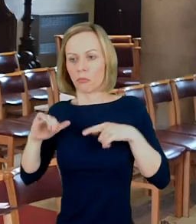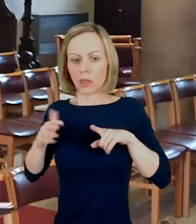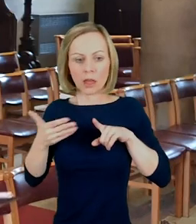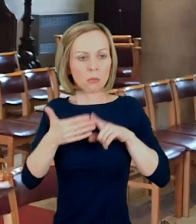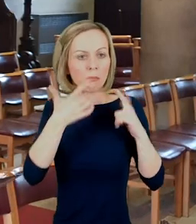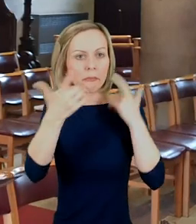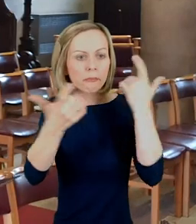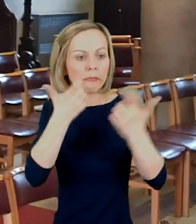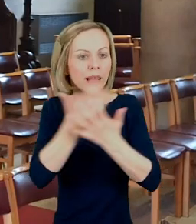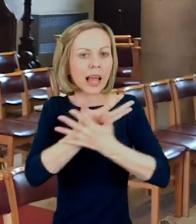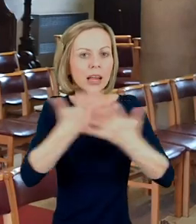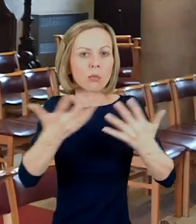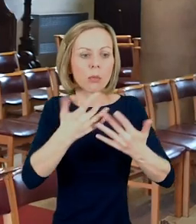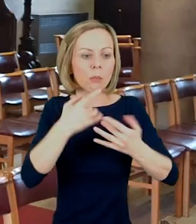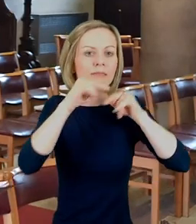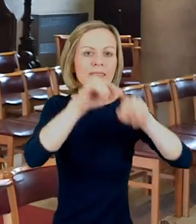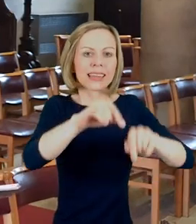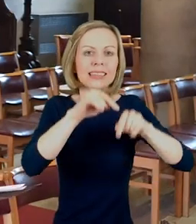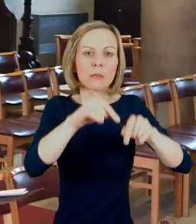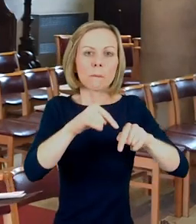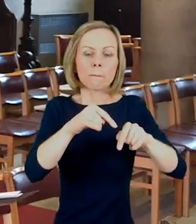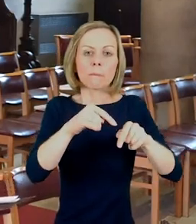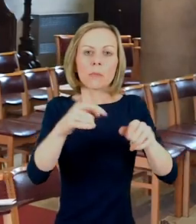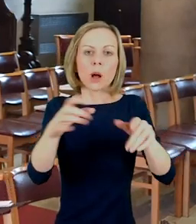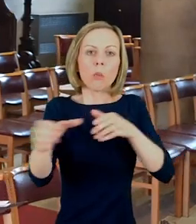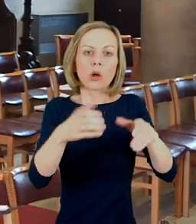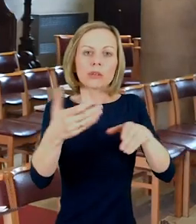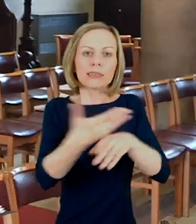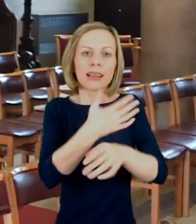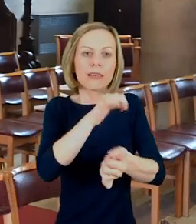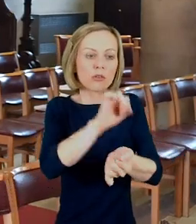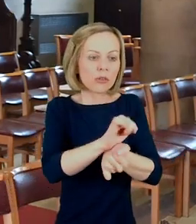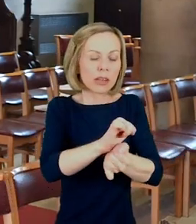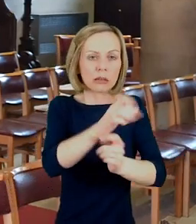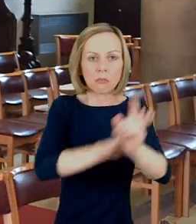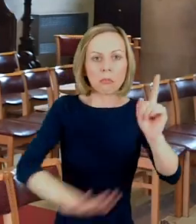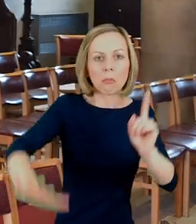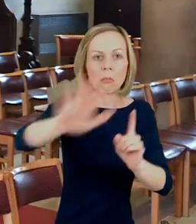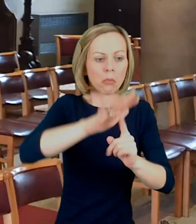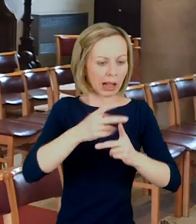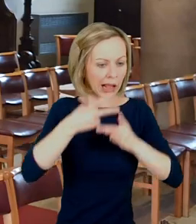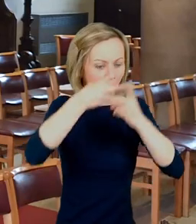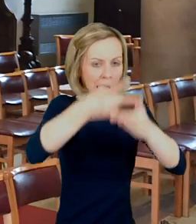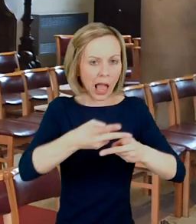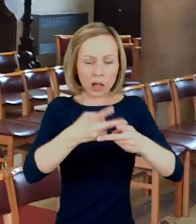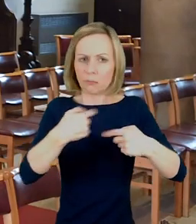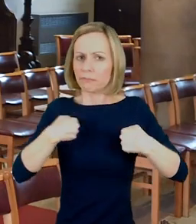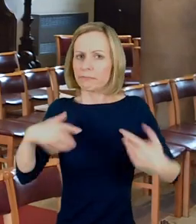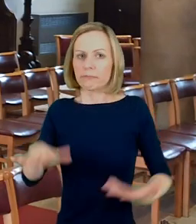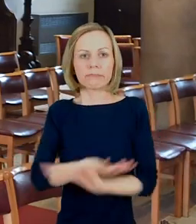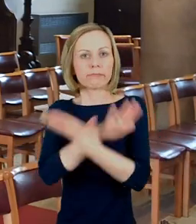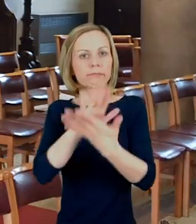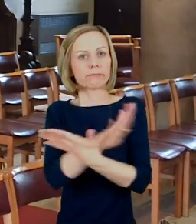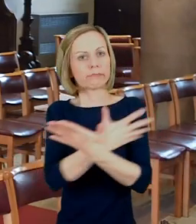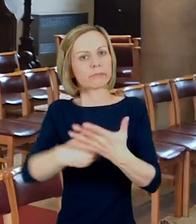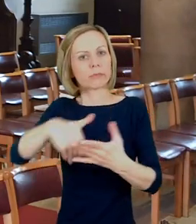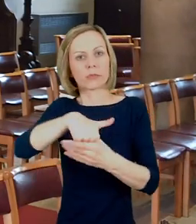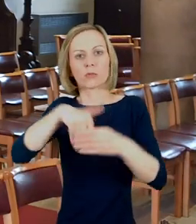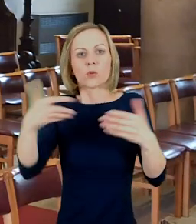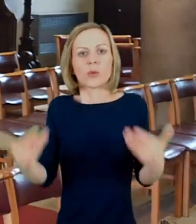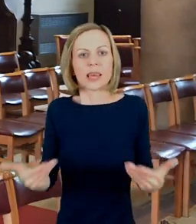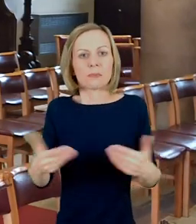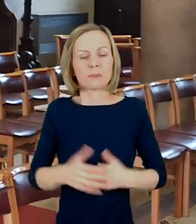of modern slavery in our parish. So I'm really, really glad that you are able to join us for this